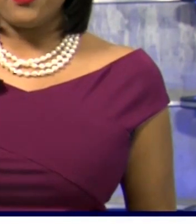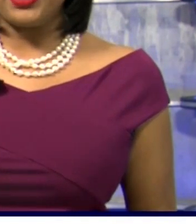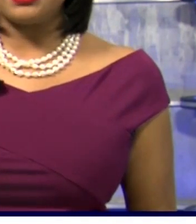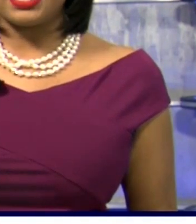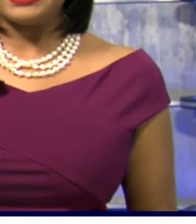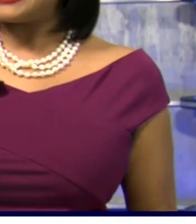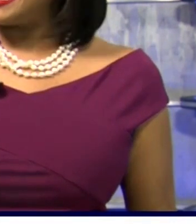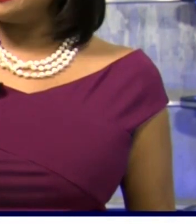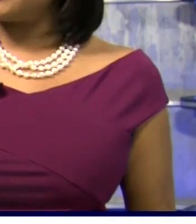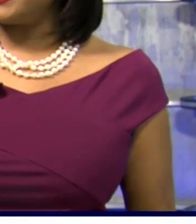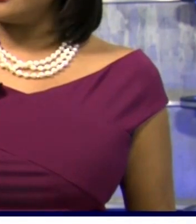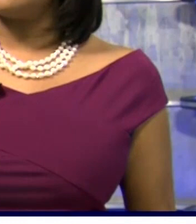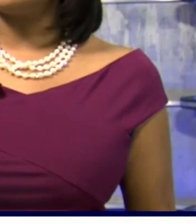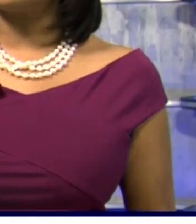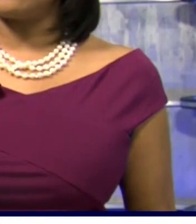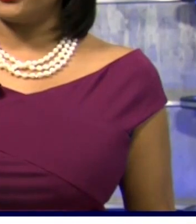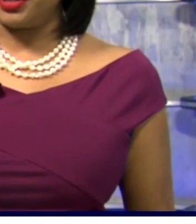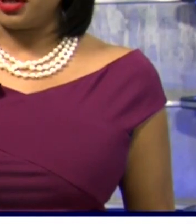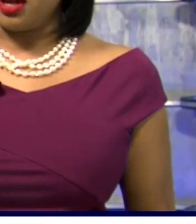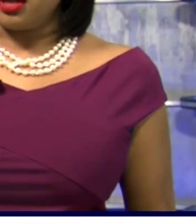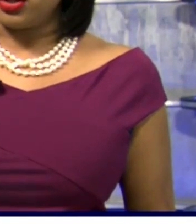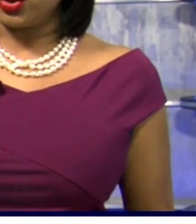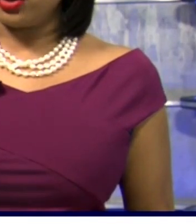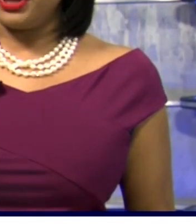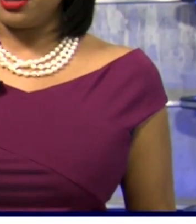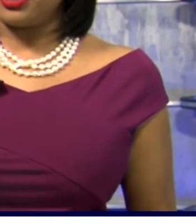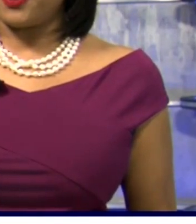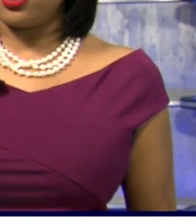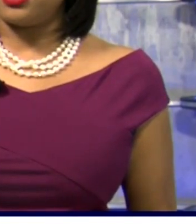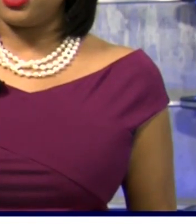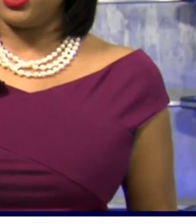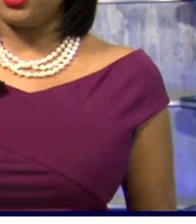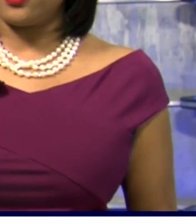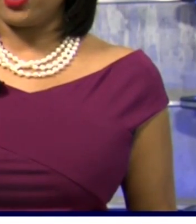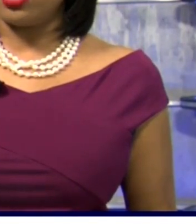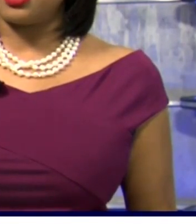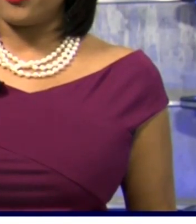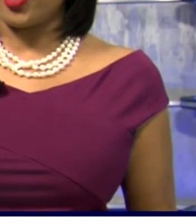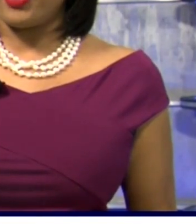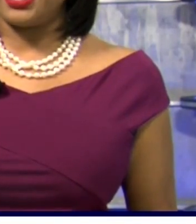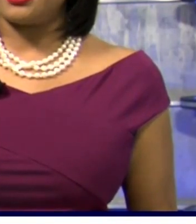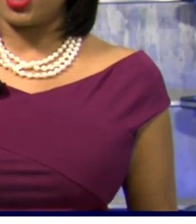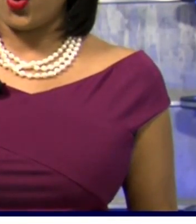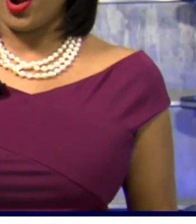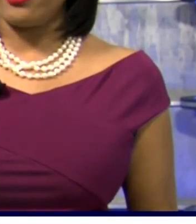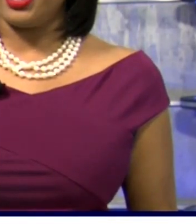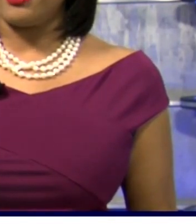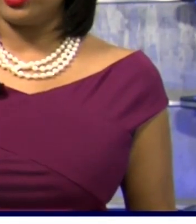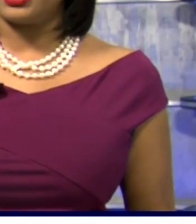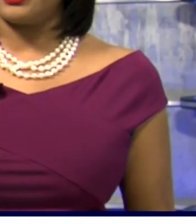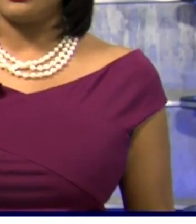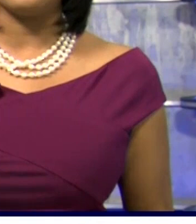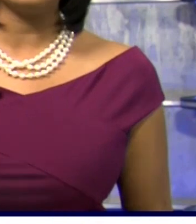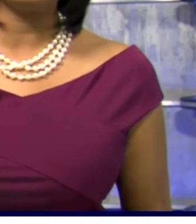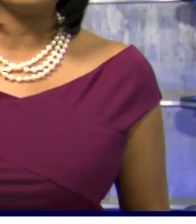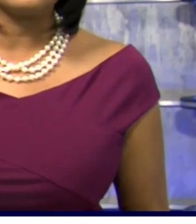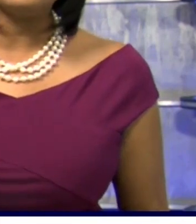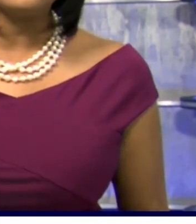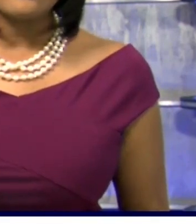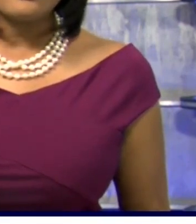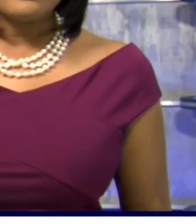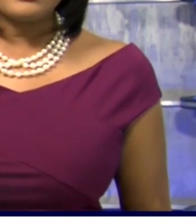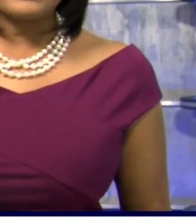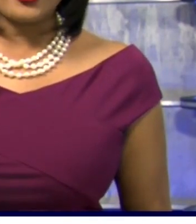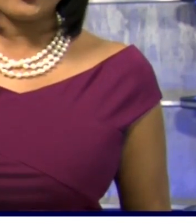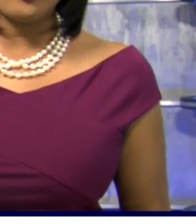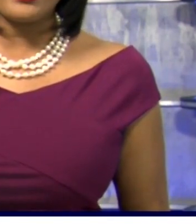illegal dumping site has been discovered. Social media responds to news of lots of Barbadians inquiring about gun